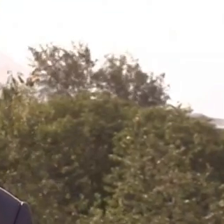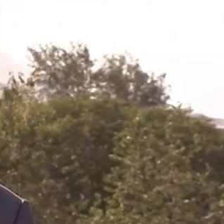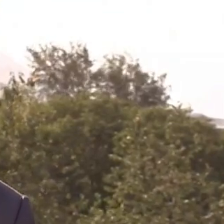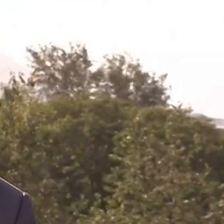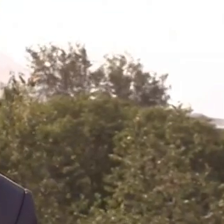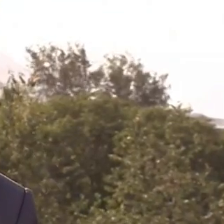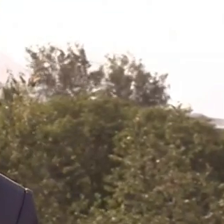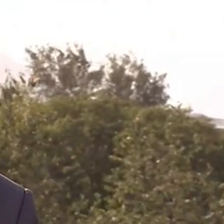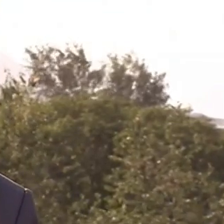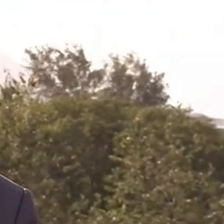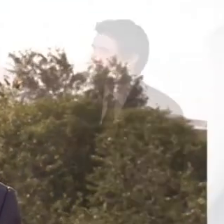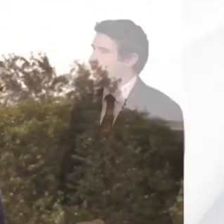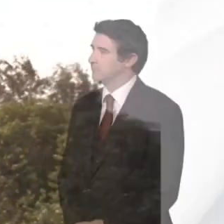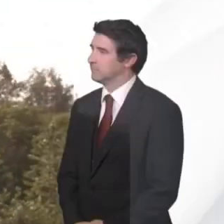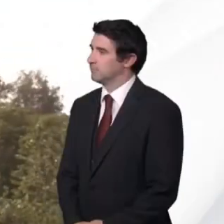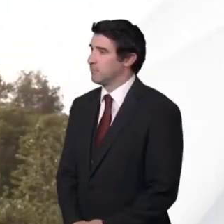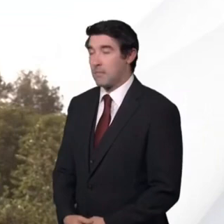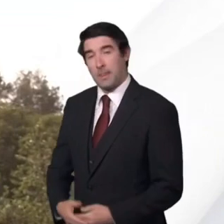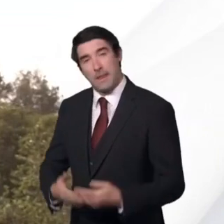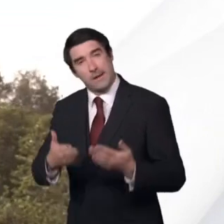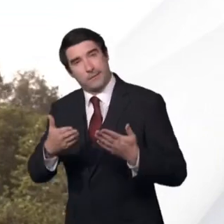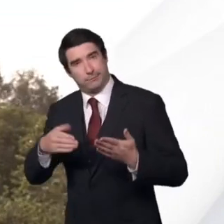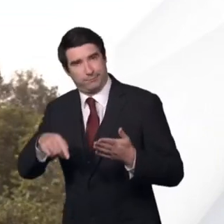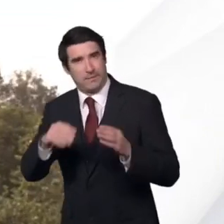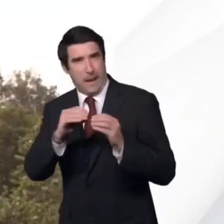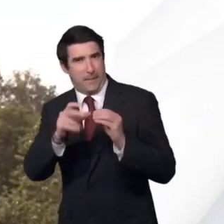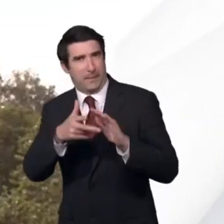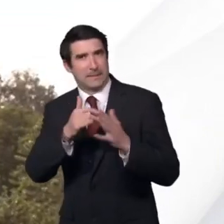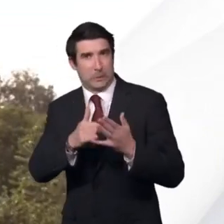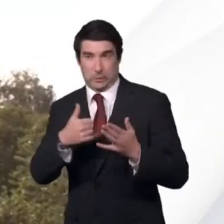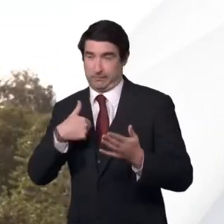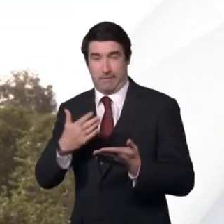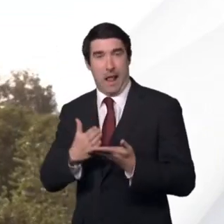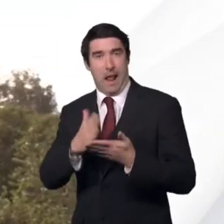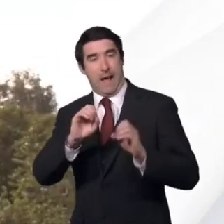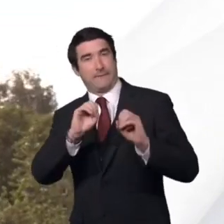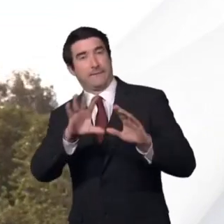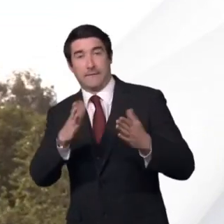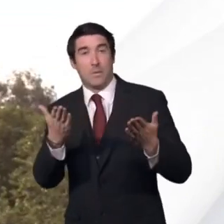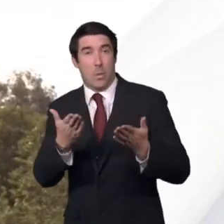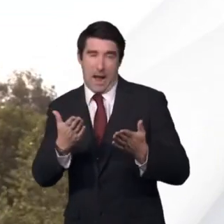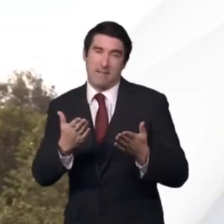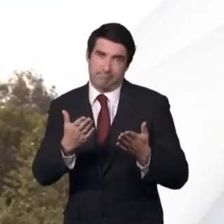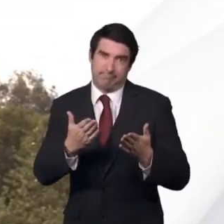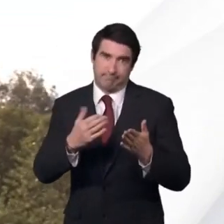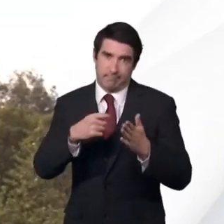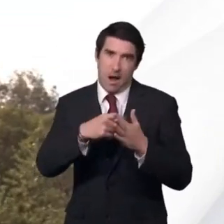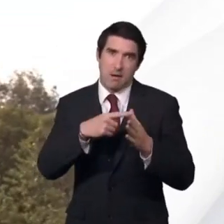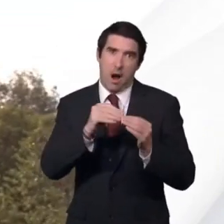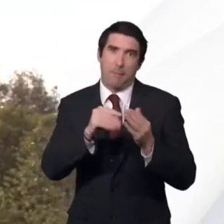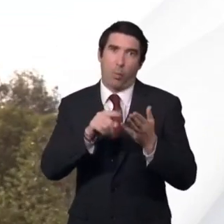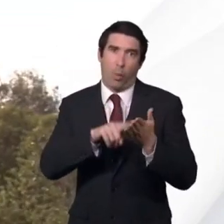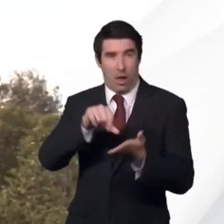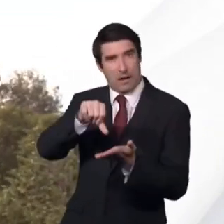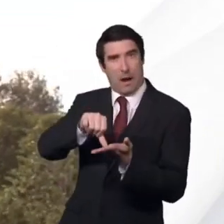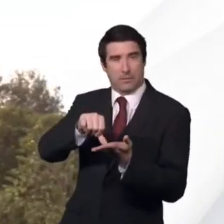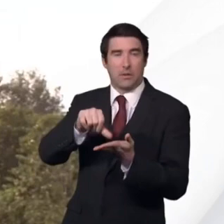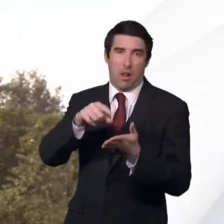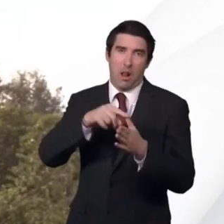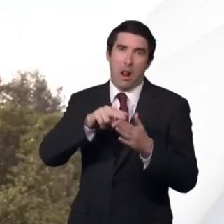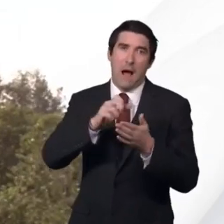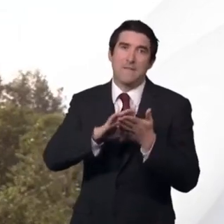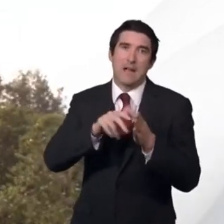This is BBC News. I'm Lyse Doucet, live in Kabul. You're watching a BBC News special on the growing crisis